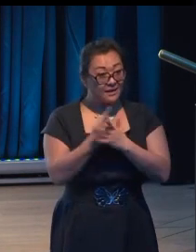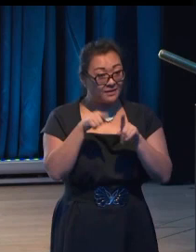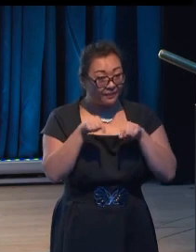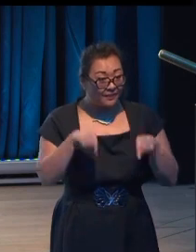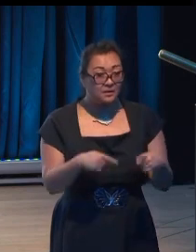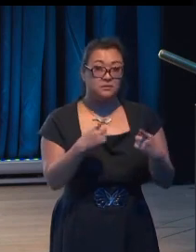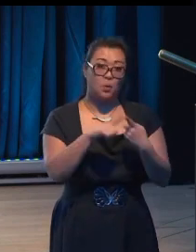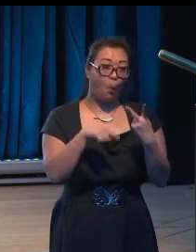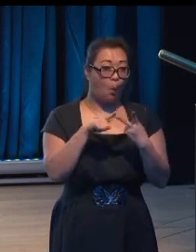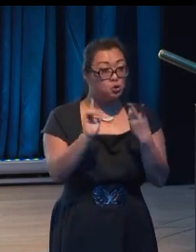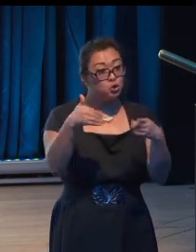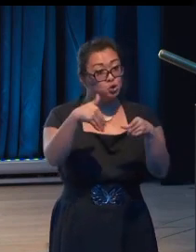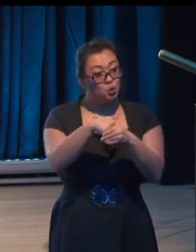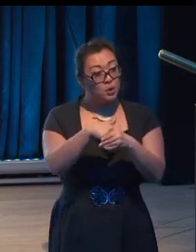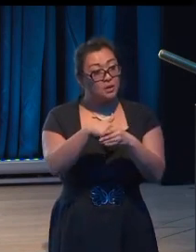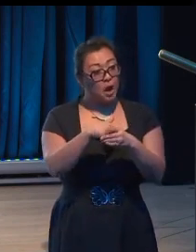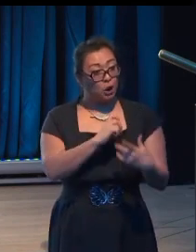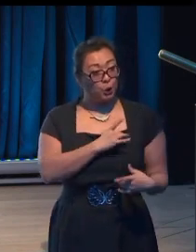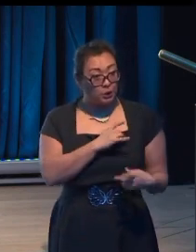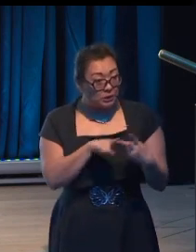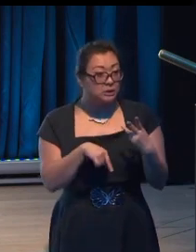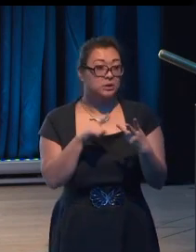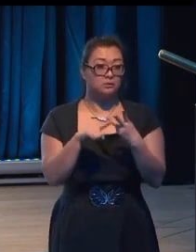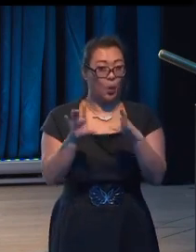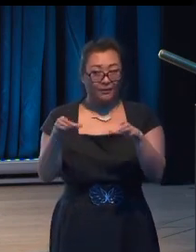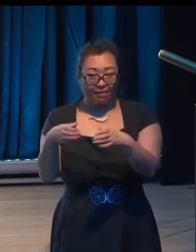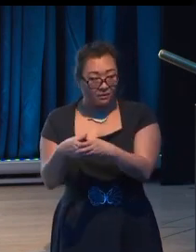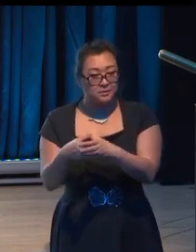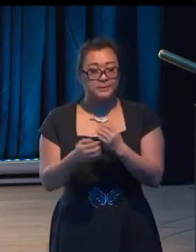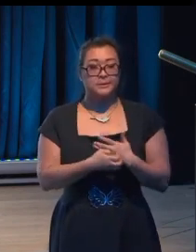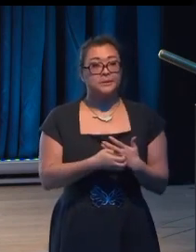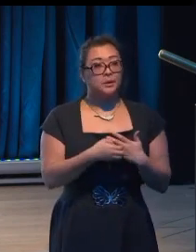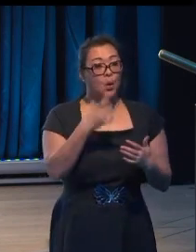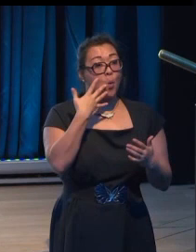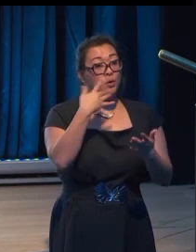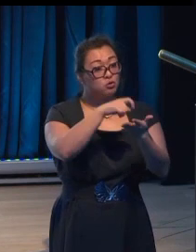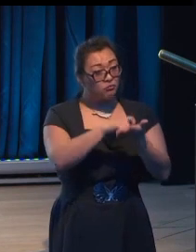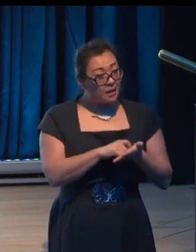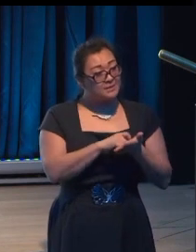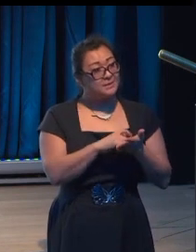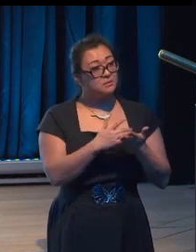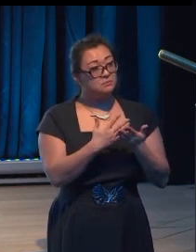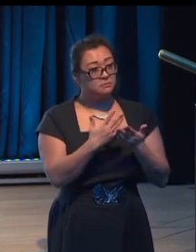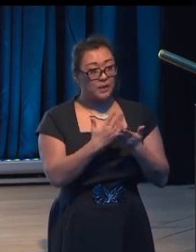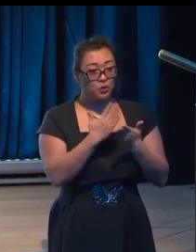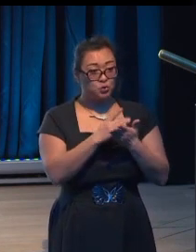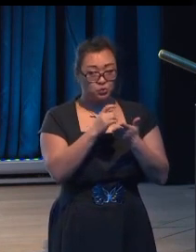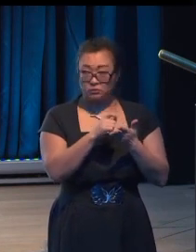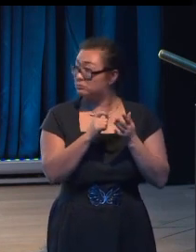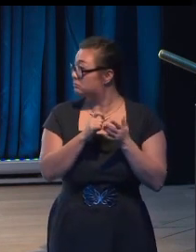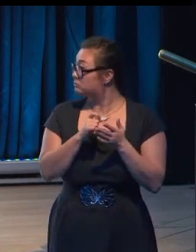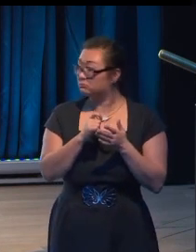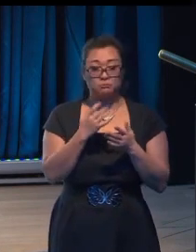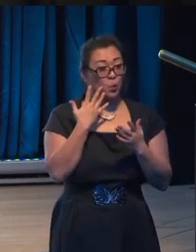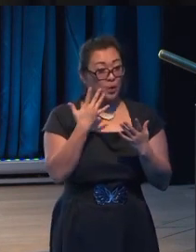writers. As with any networking, obviously be genuine, be respectful, and be reciprocal. Build honest relationships with people